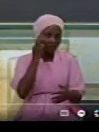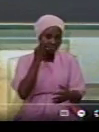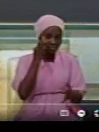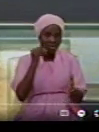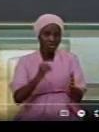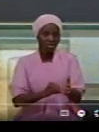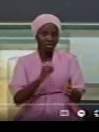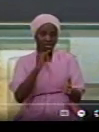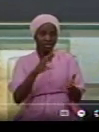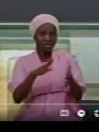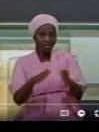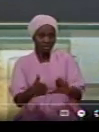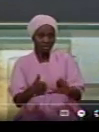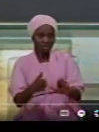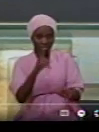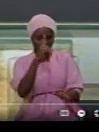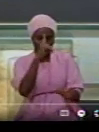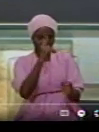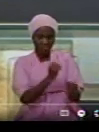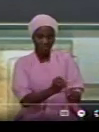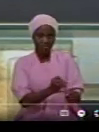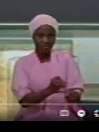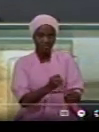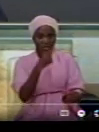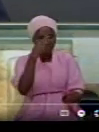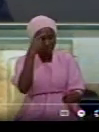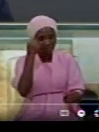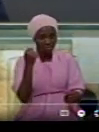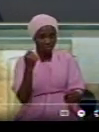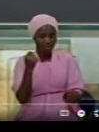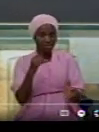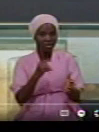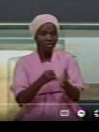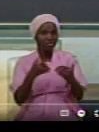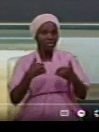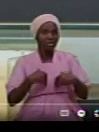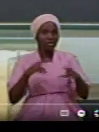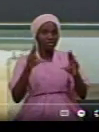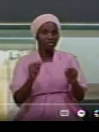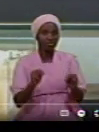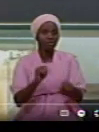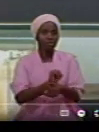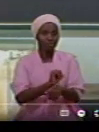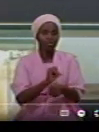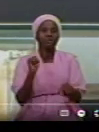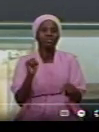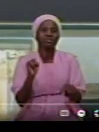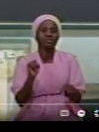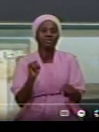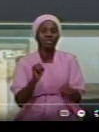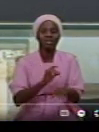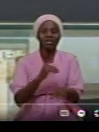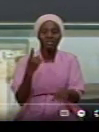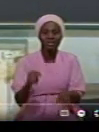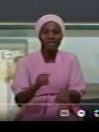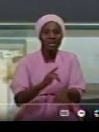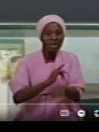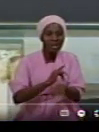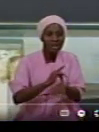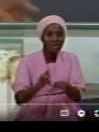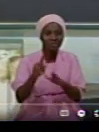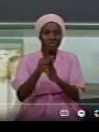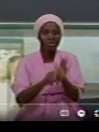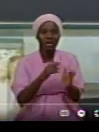is dead because it has no works. The emptiness and